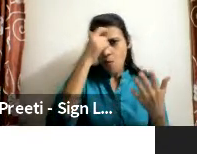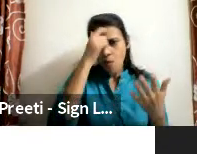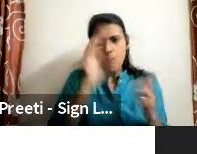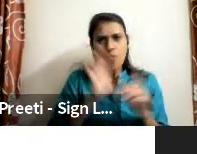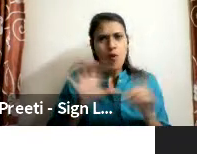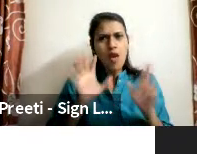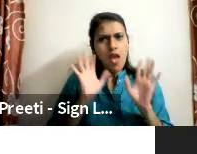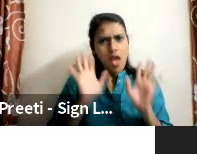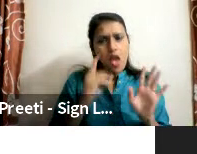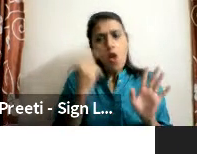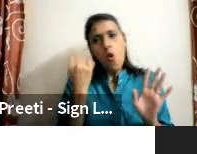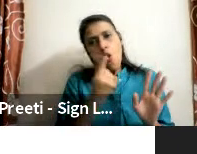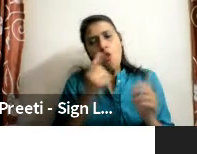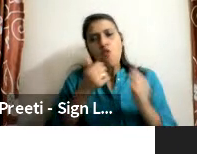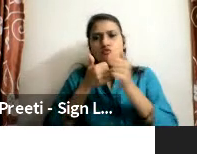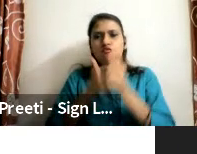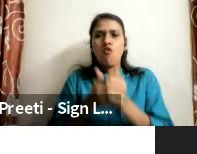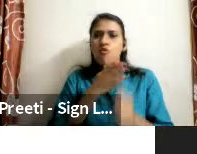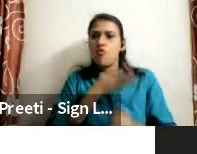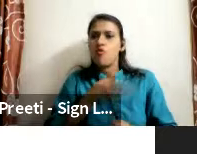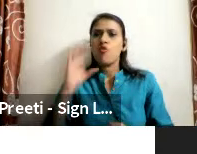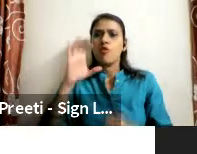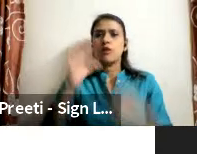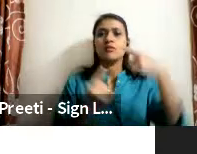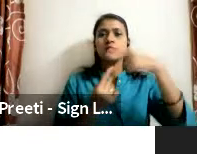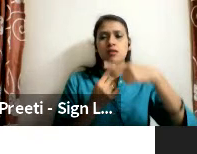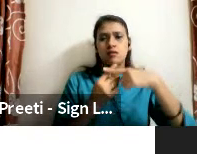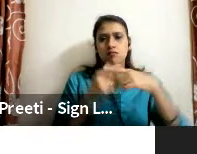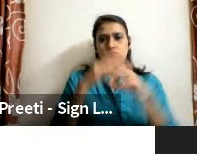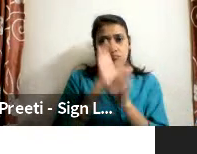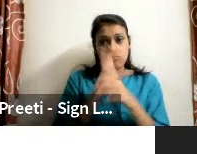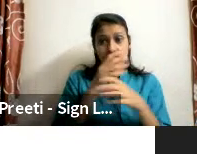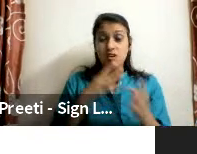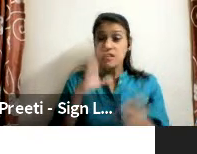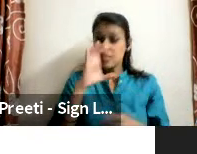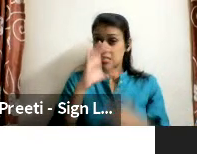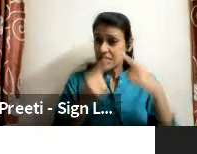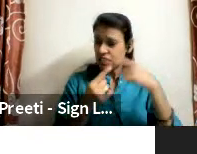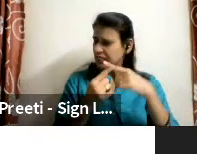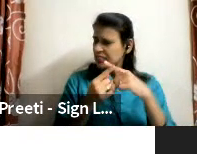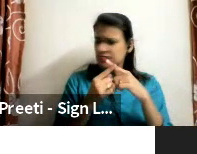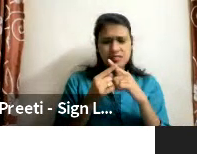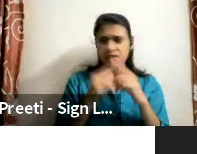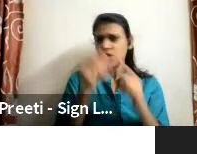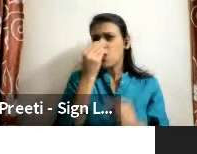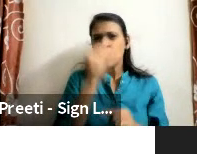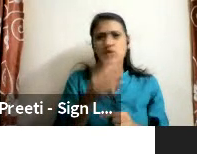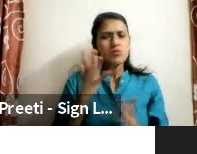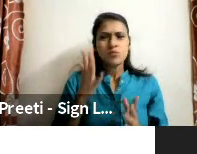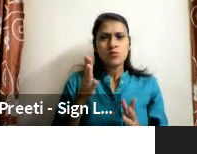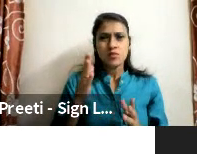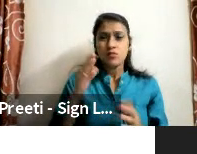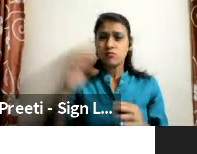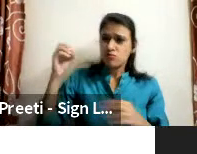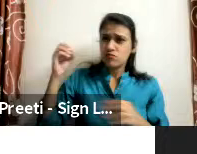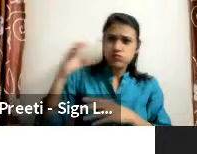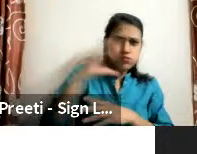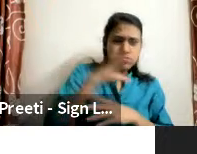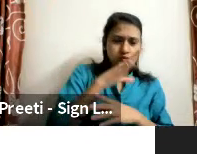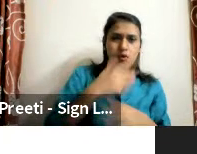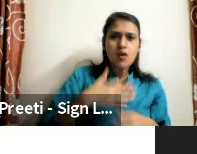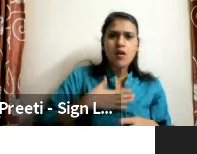going to go for HRCT, you're exposing to radioactive waves, which may not be required. So